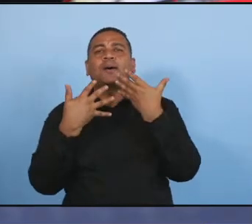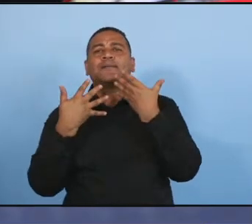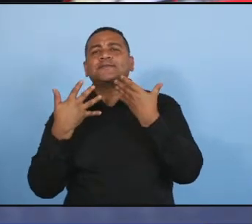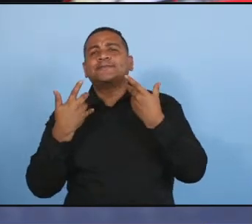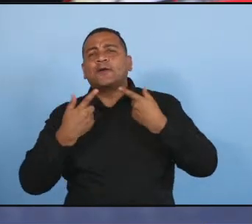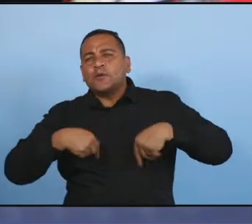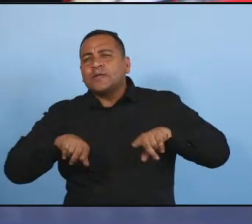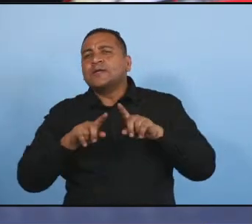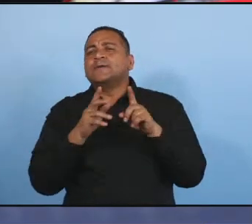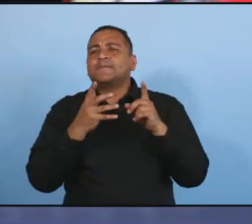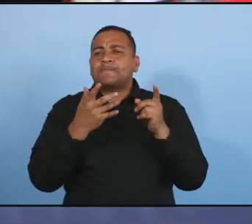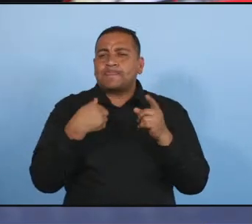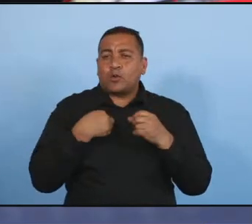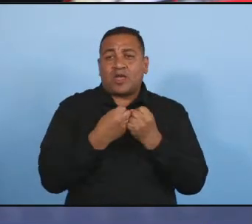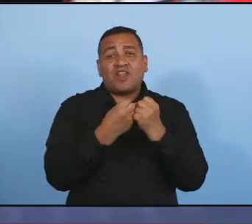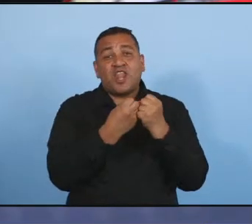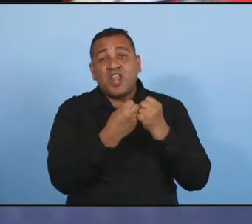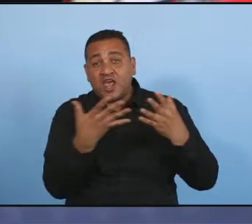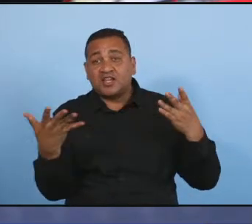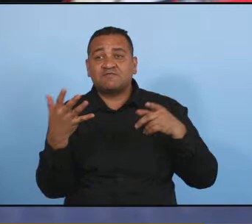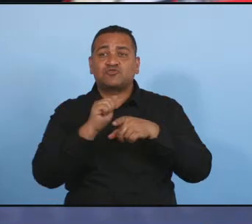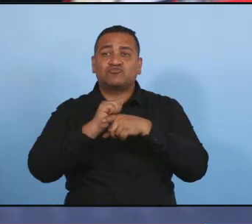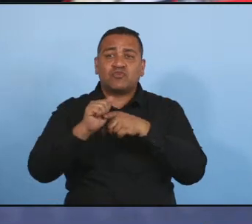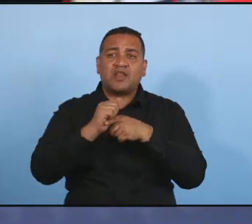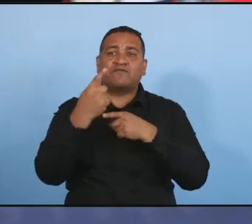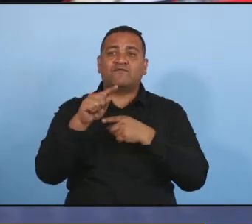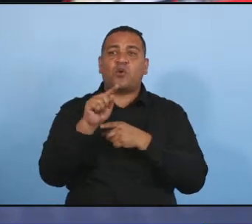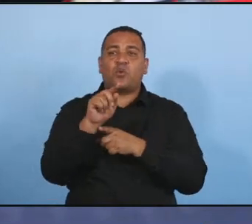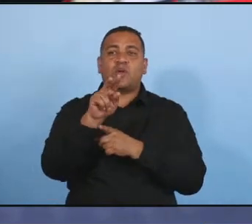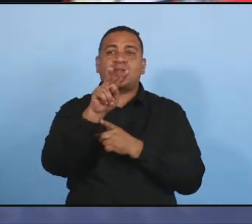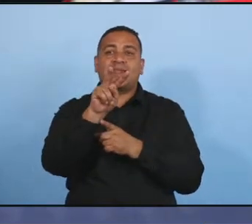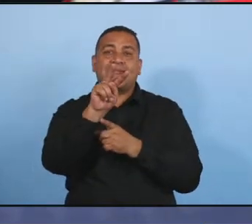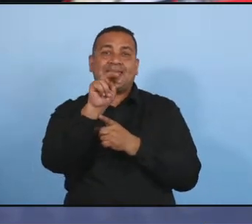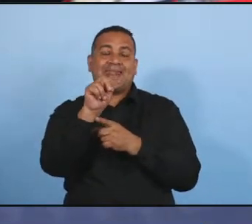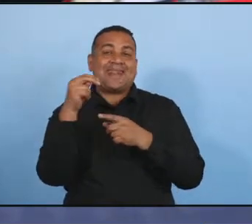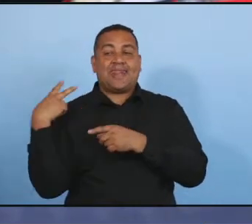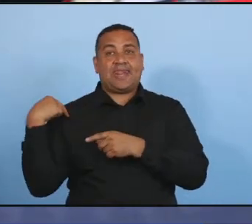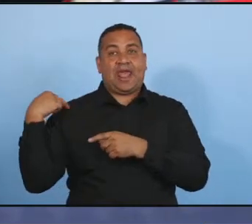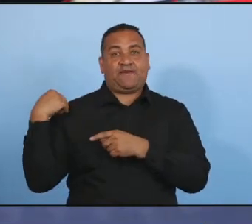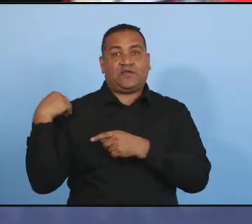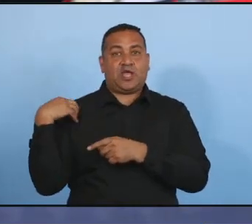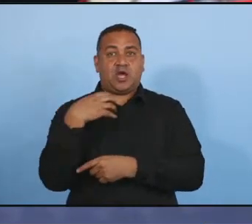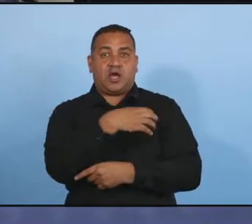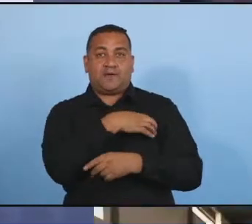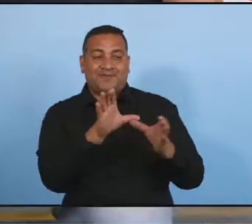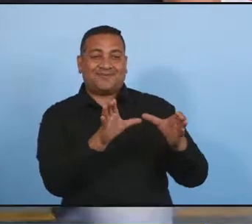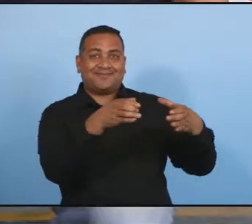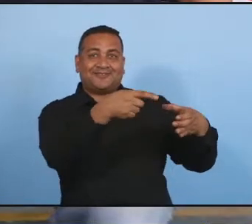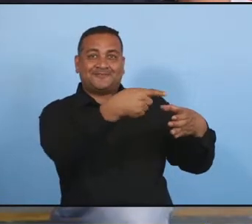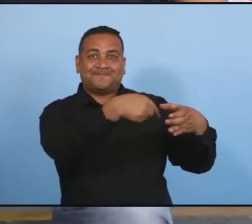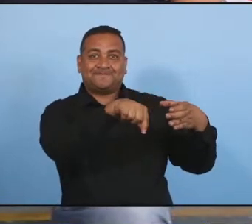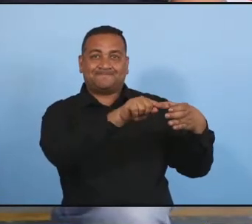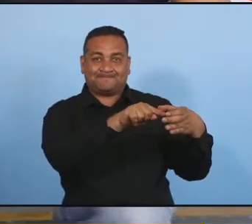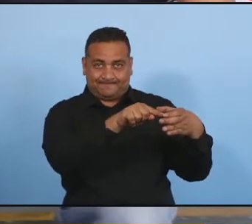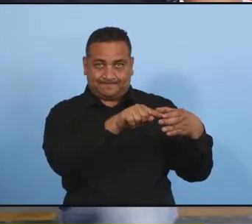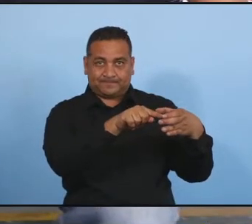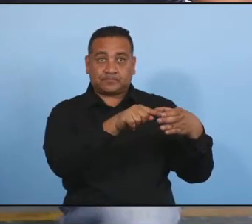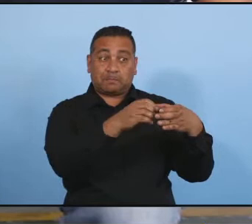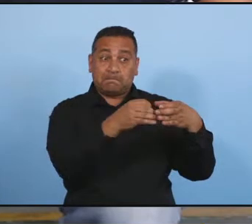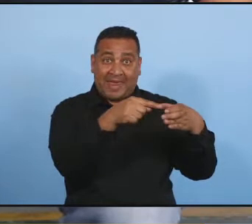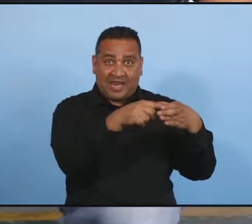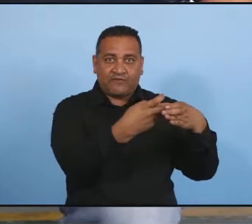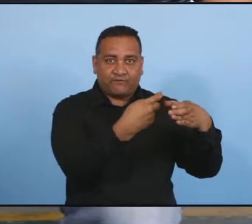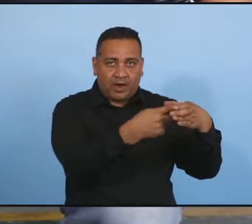training for the Navy, for the electronics, so currently our class will be filled with Navy cadets. So, because electronics is one of those things that